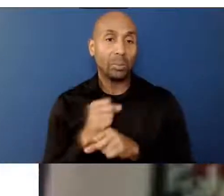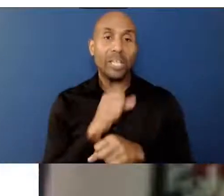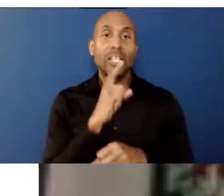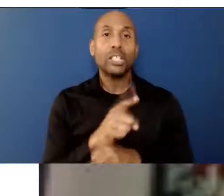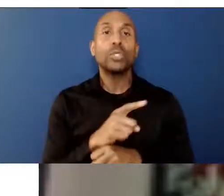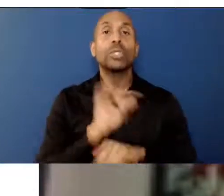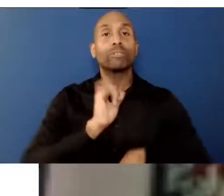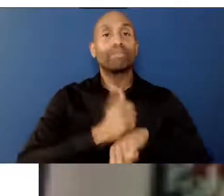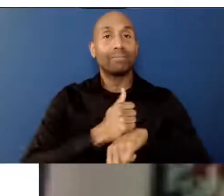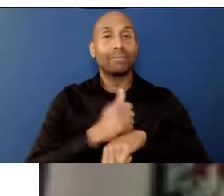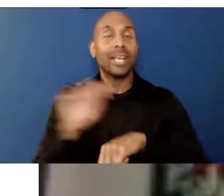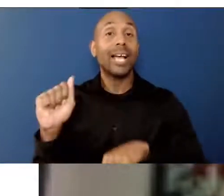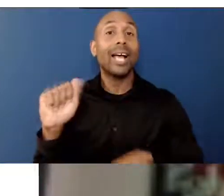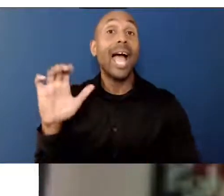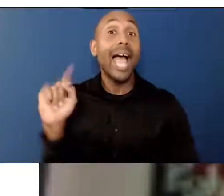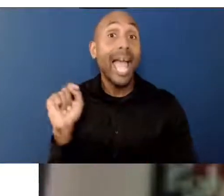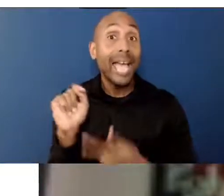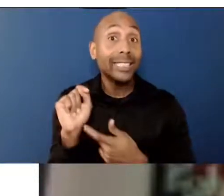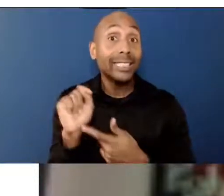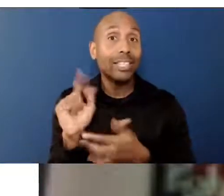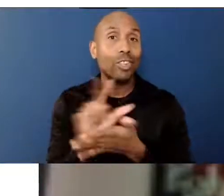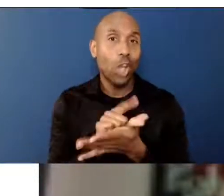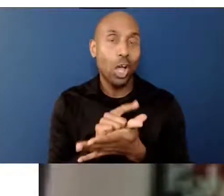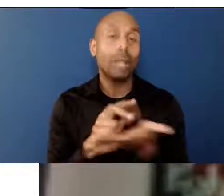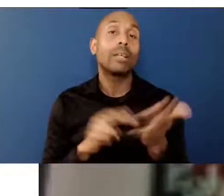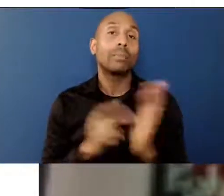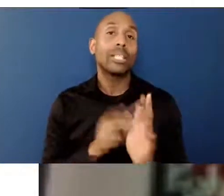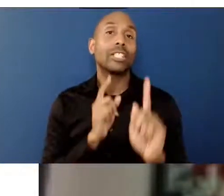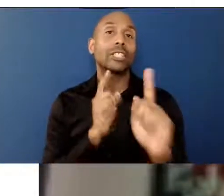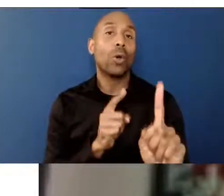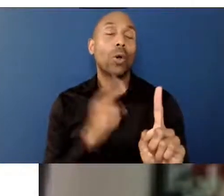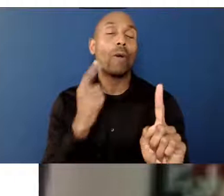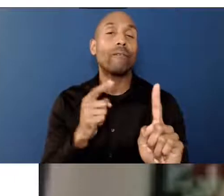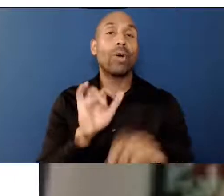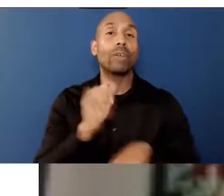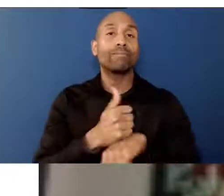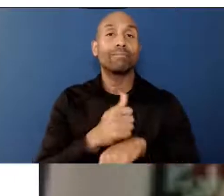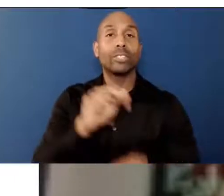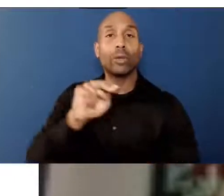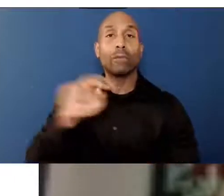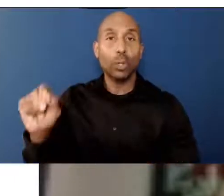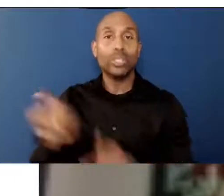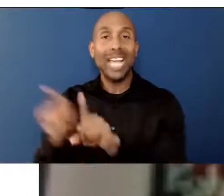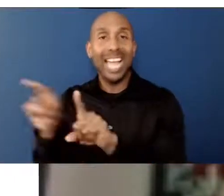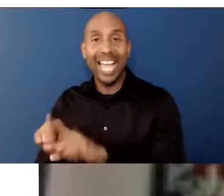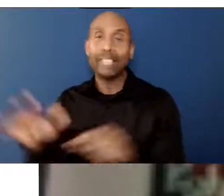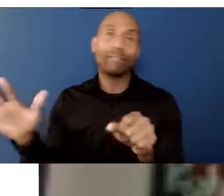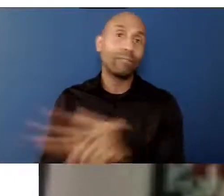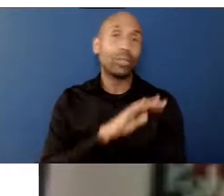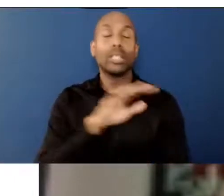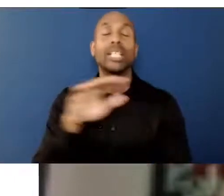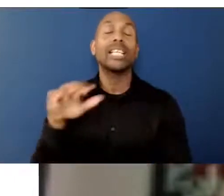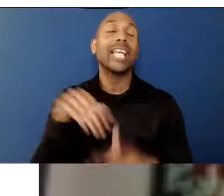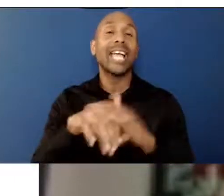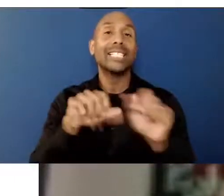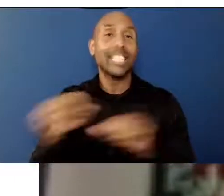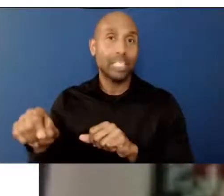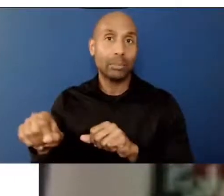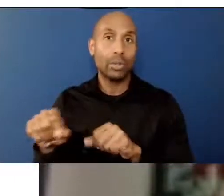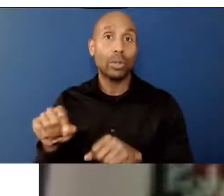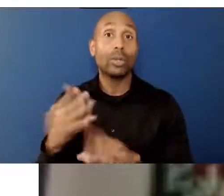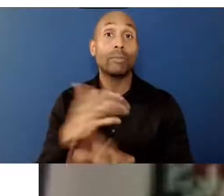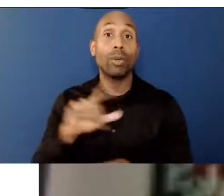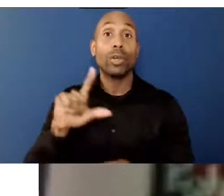really about the goal of an accessible Nova Scotia by 2030. And it will only succeed with the commitments of all of